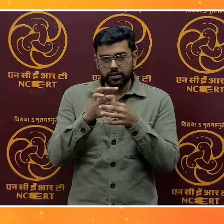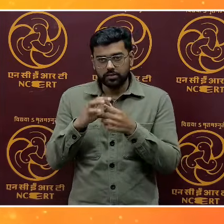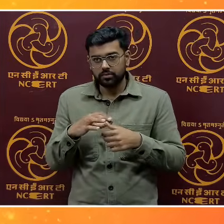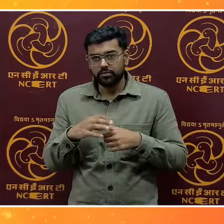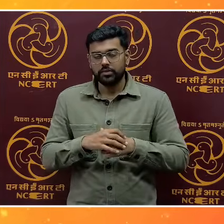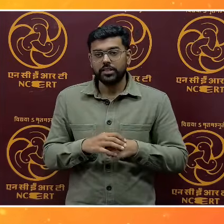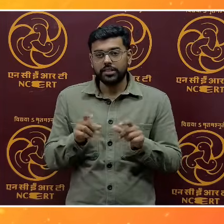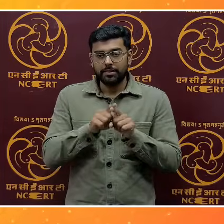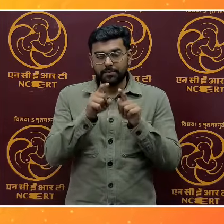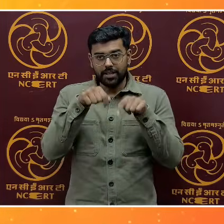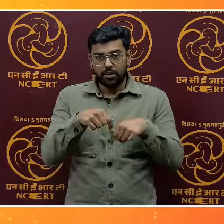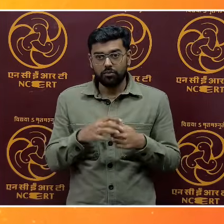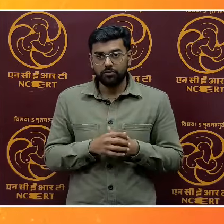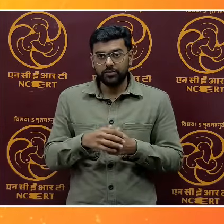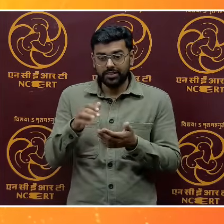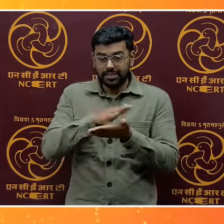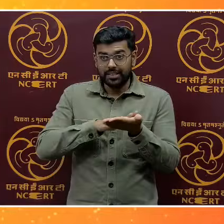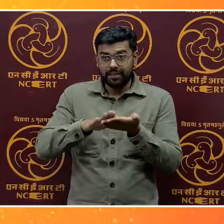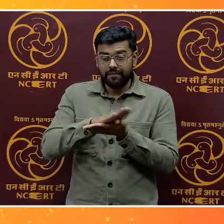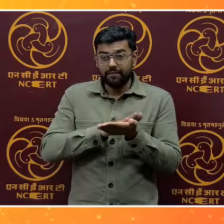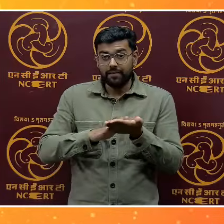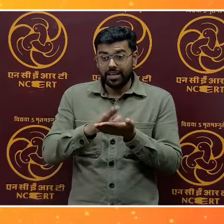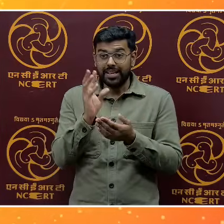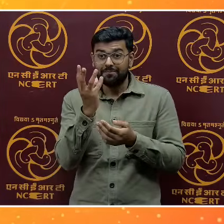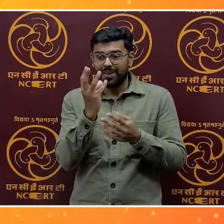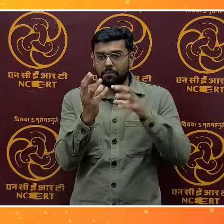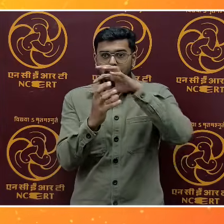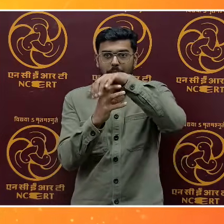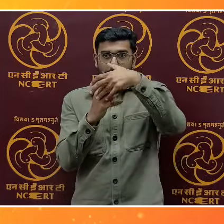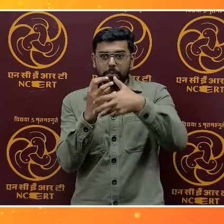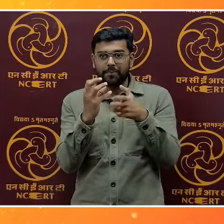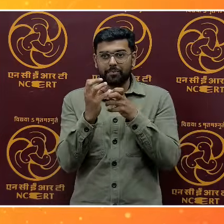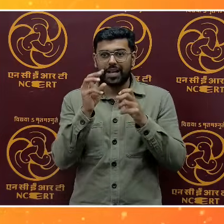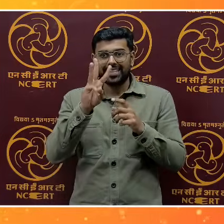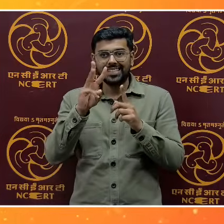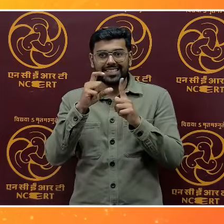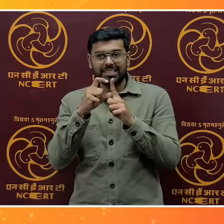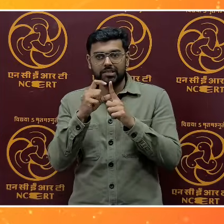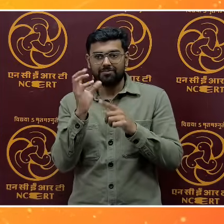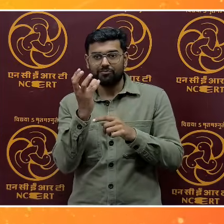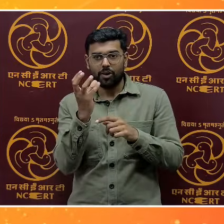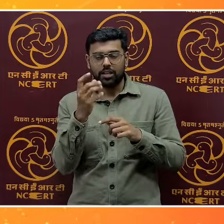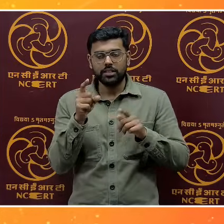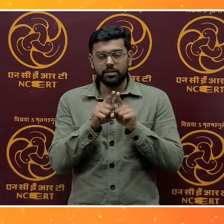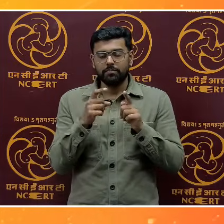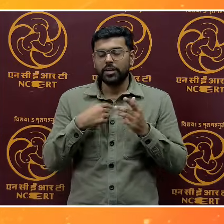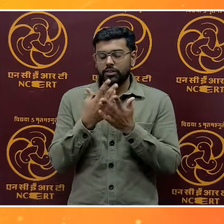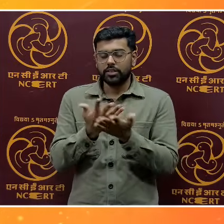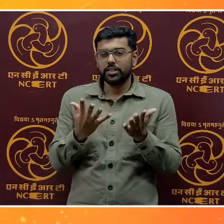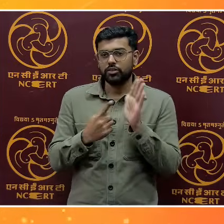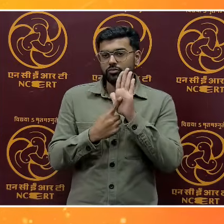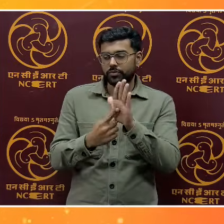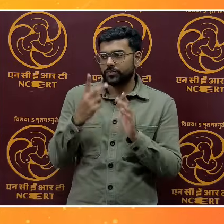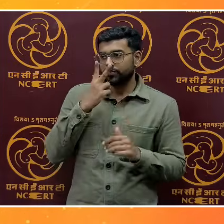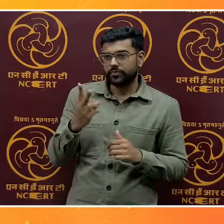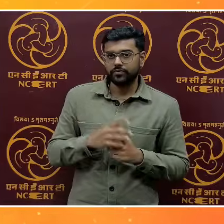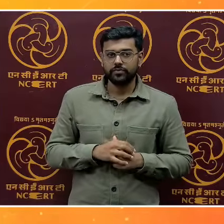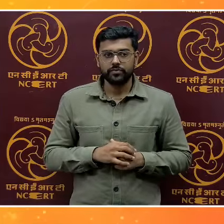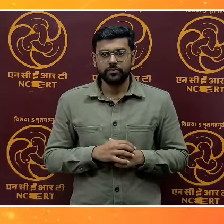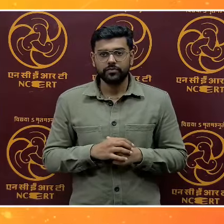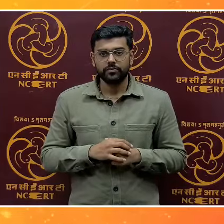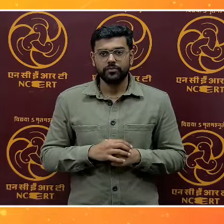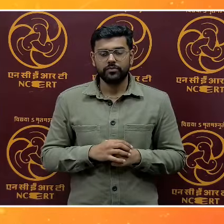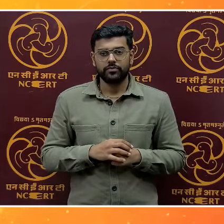And now come to the surface areas and volumes of spheres, children. Here I will show you the models. This is the model